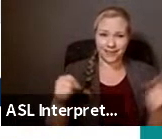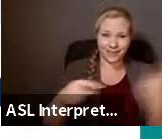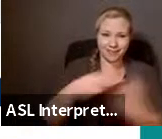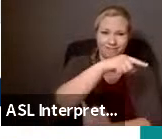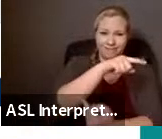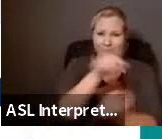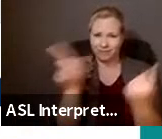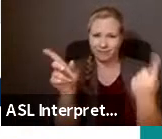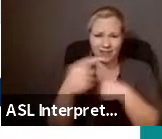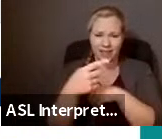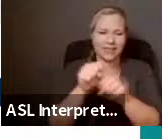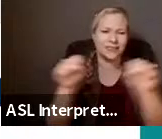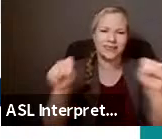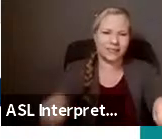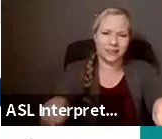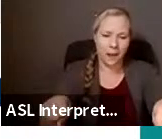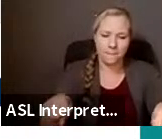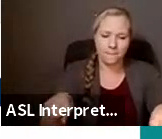that